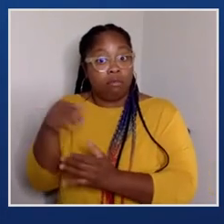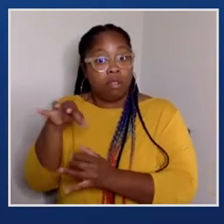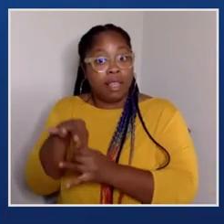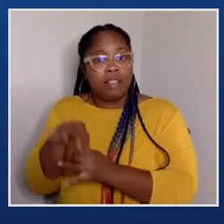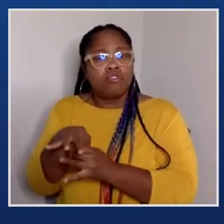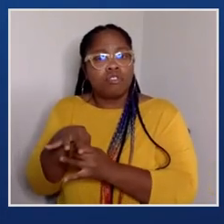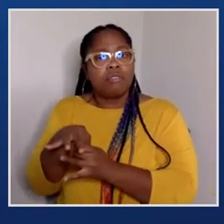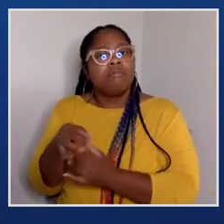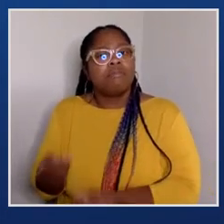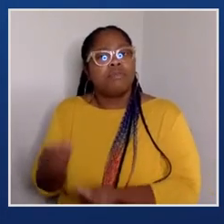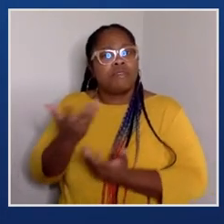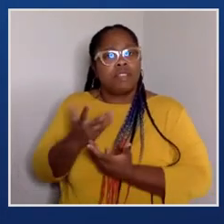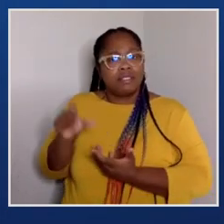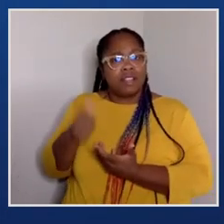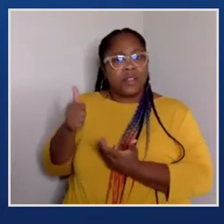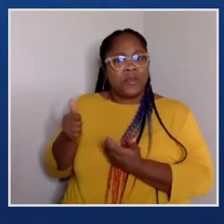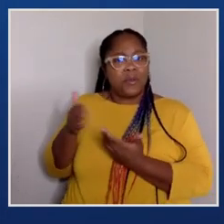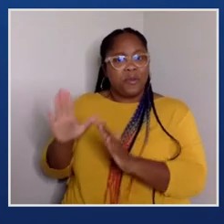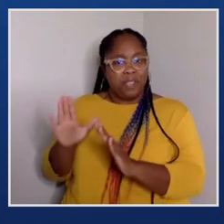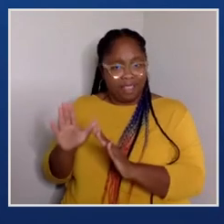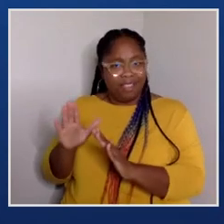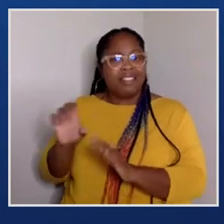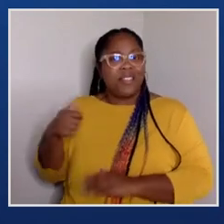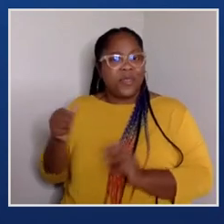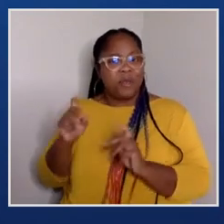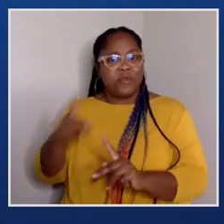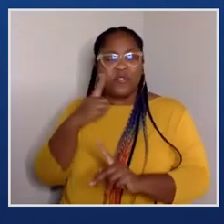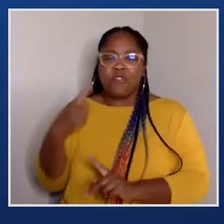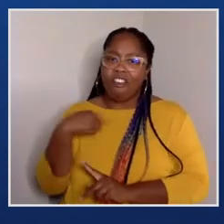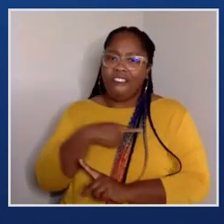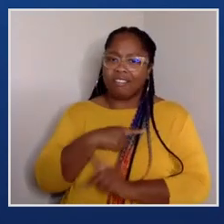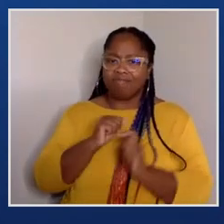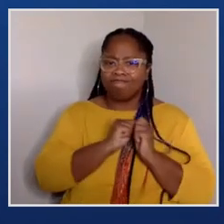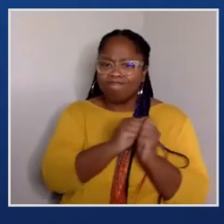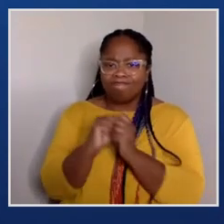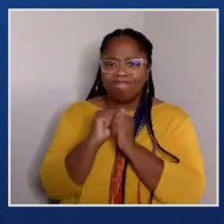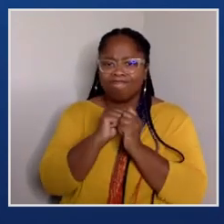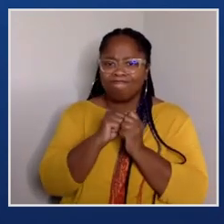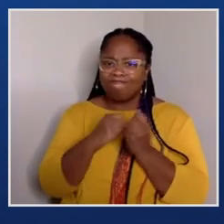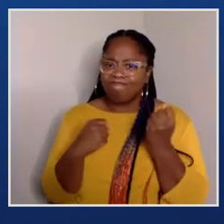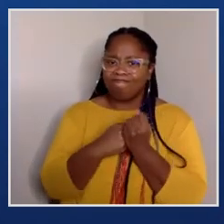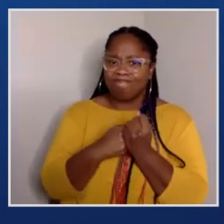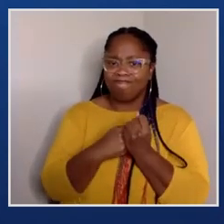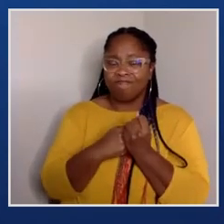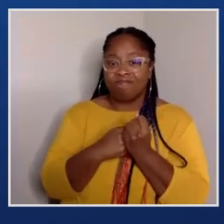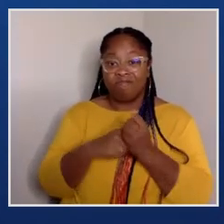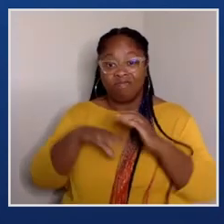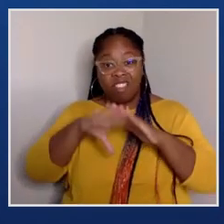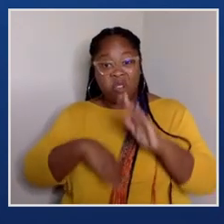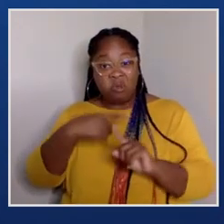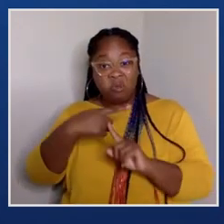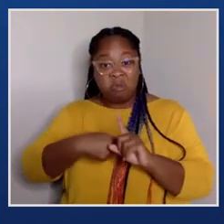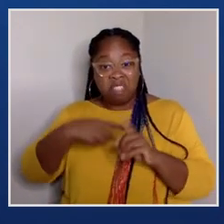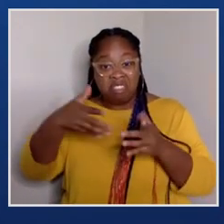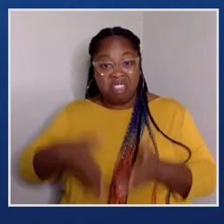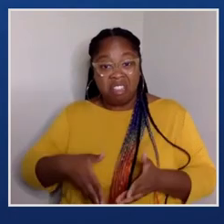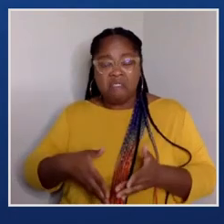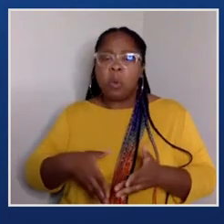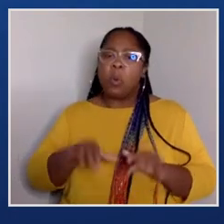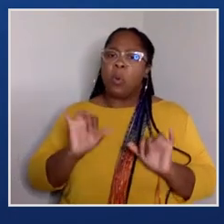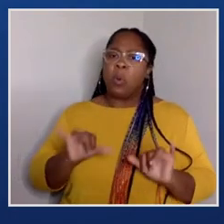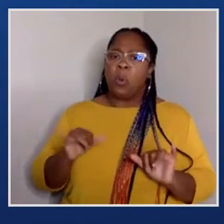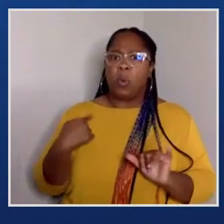to stand together. With less than 1 month to go, we need to vote in record